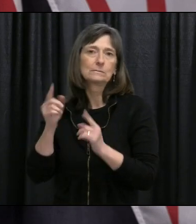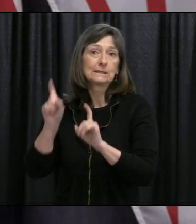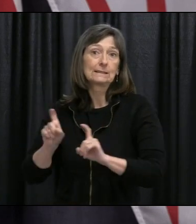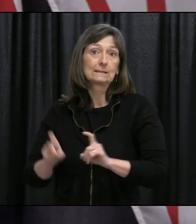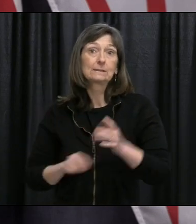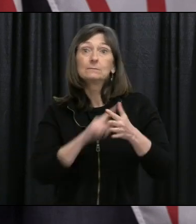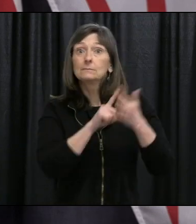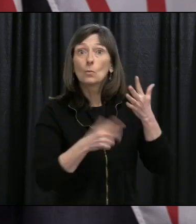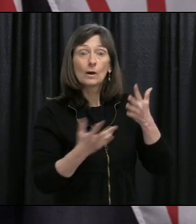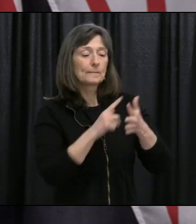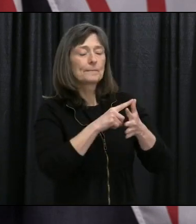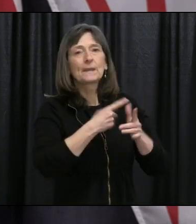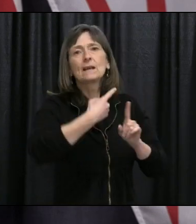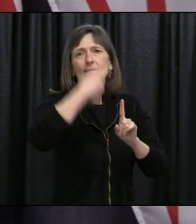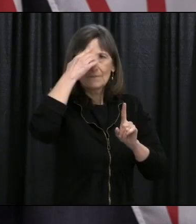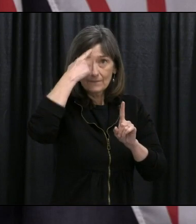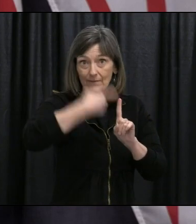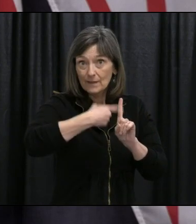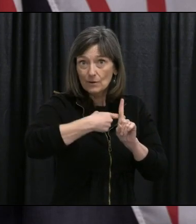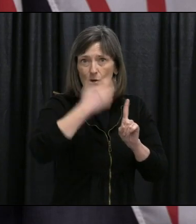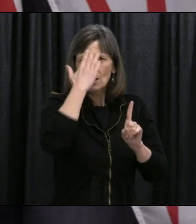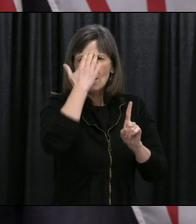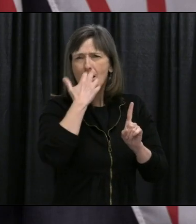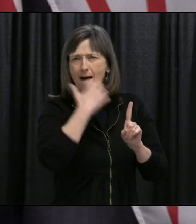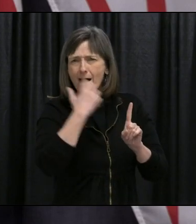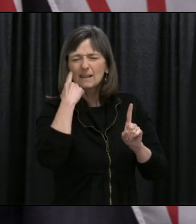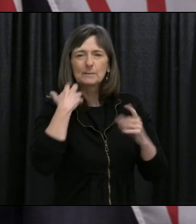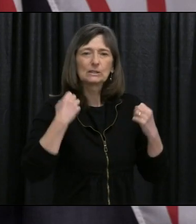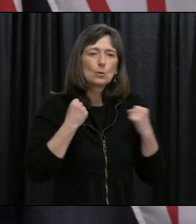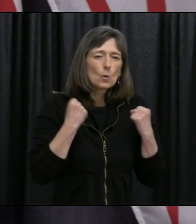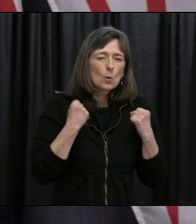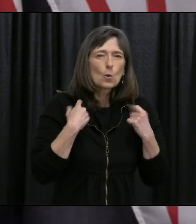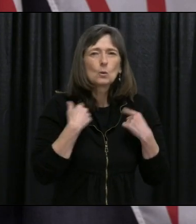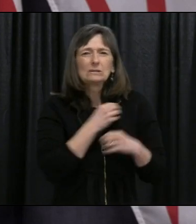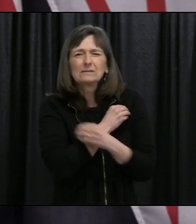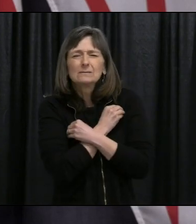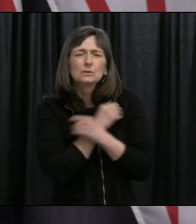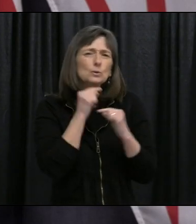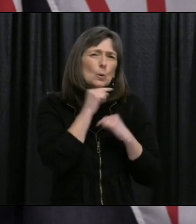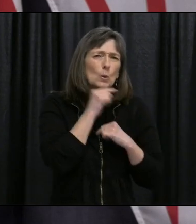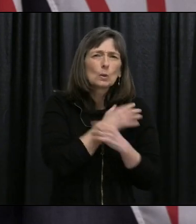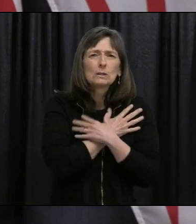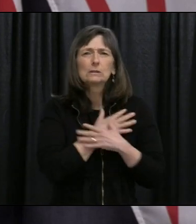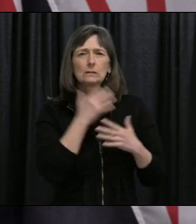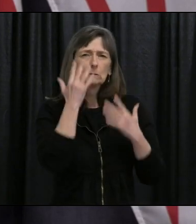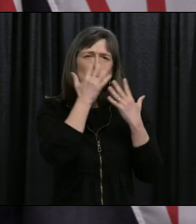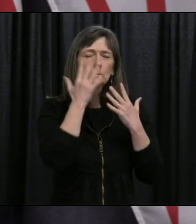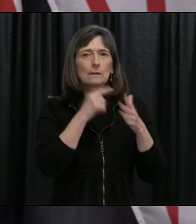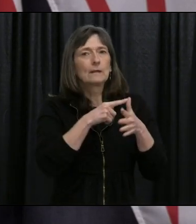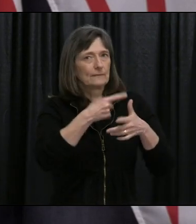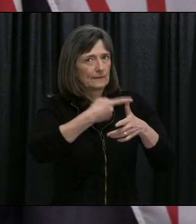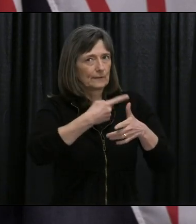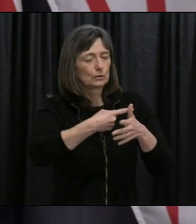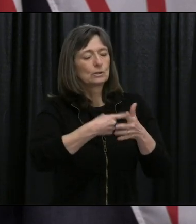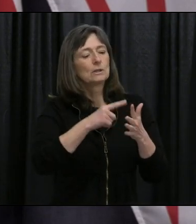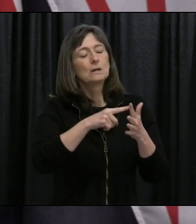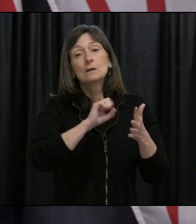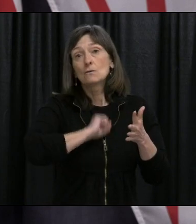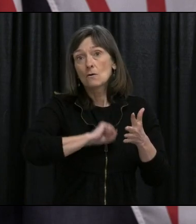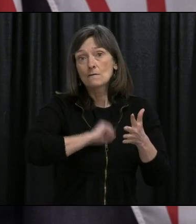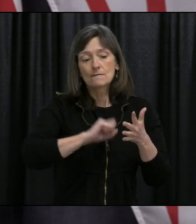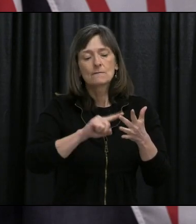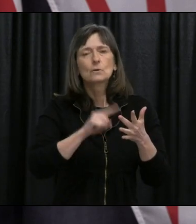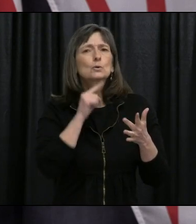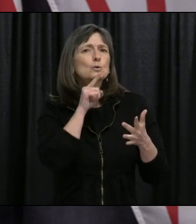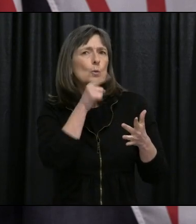symptoms are fever or signs of a fever, which could include chills, sweats, muscle aches, and lightheadedness, cough,